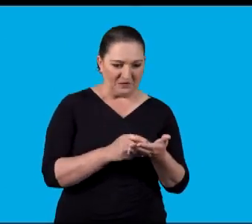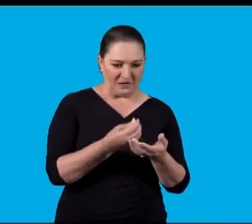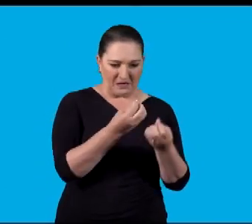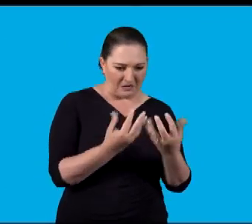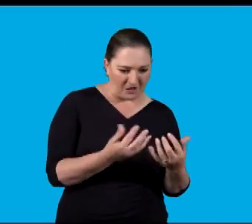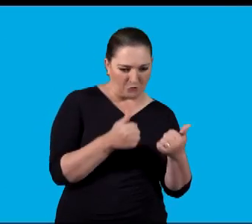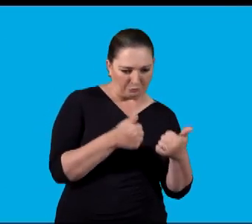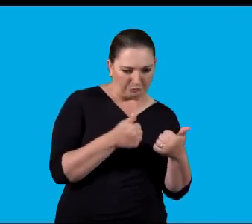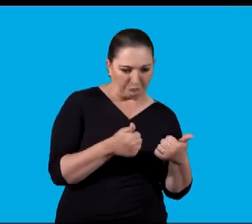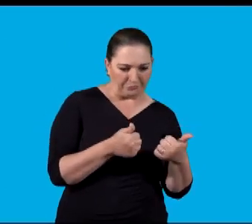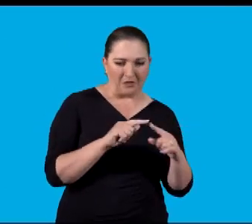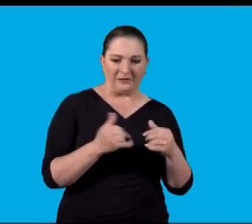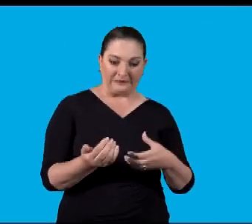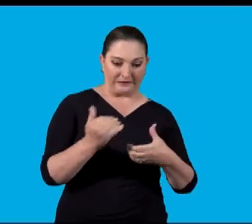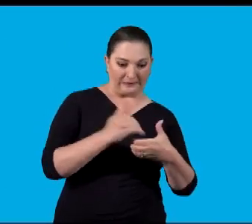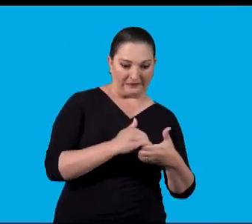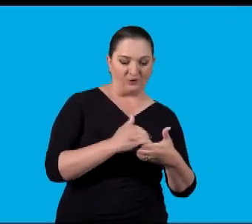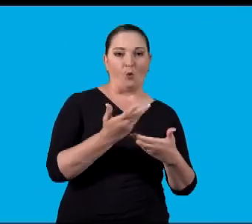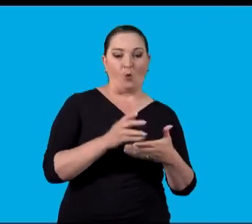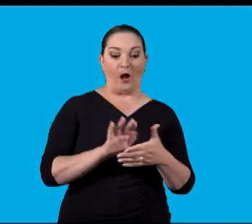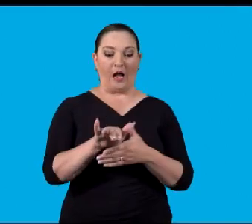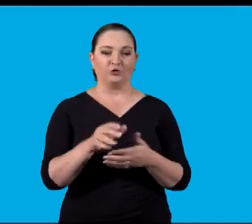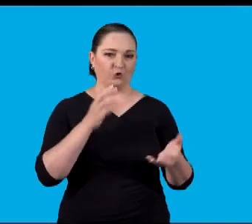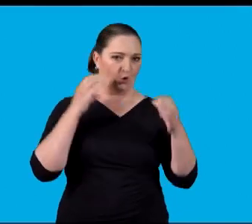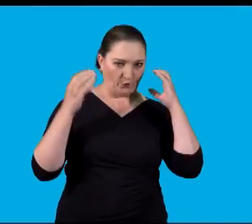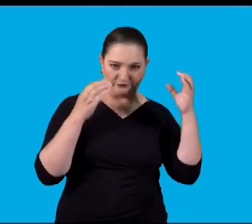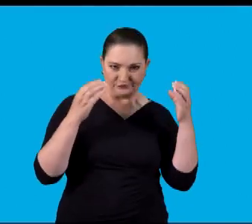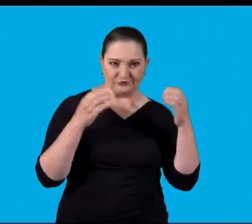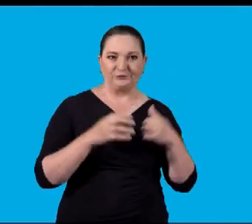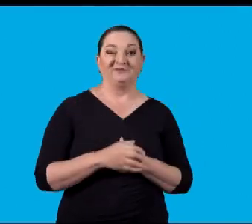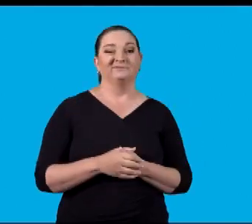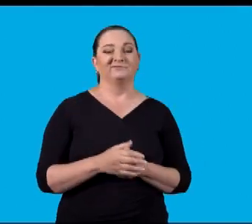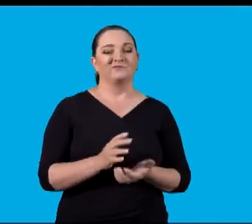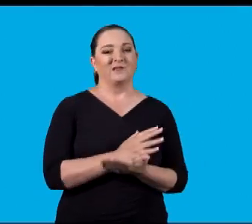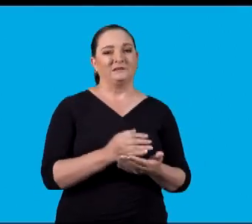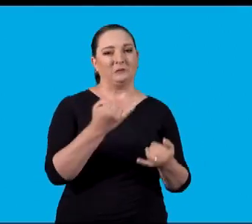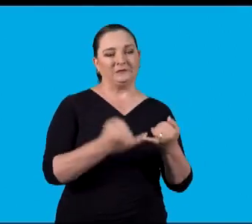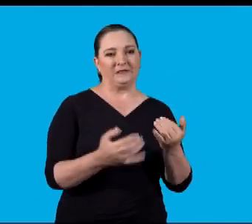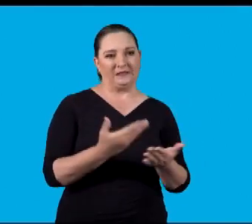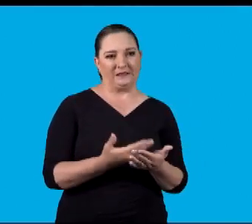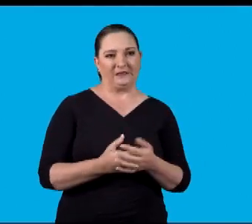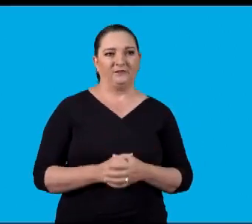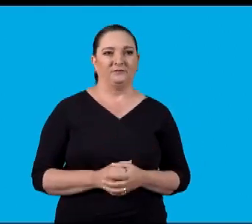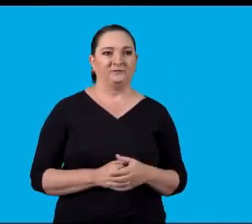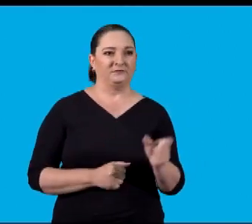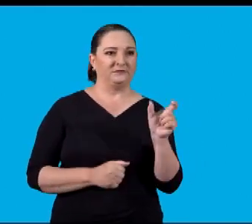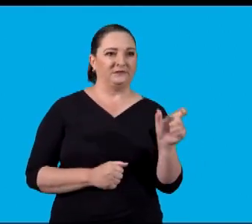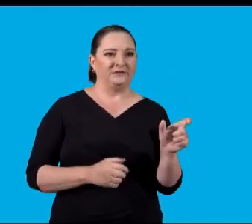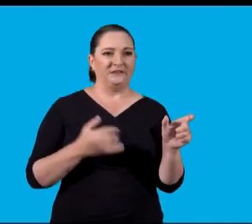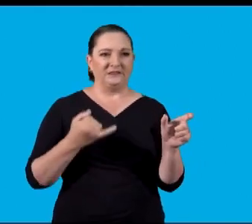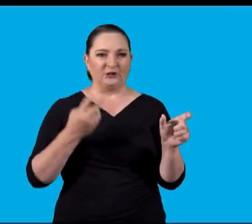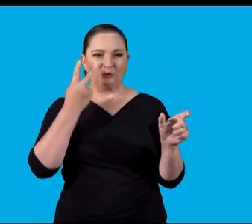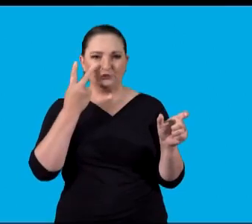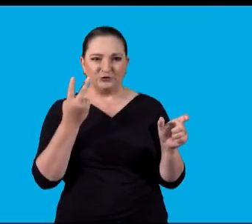and incorrectly recording inflows instead of outflows. So these are some of the errors. And misclassifying